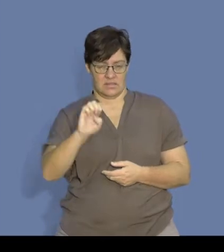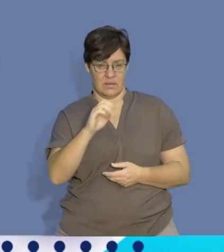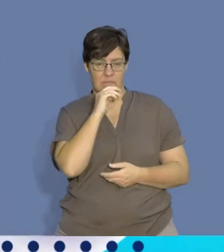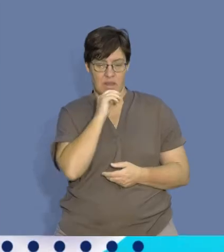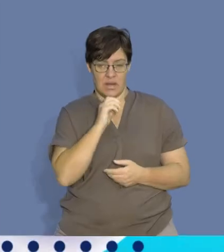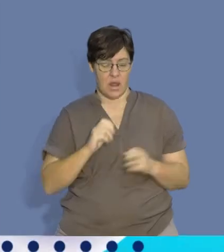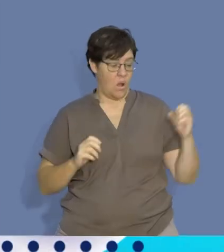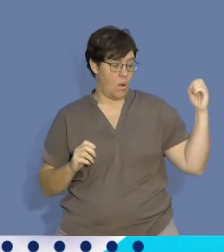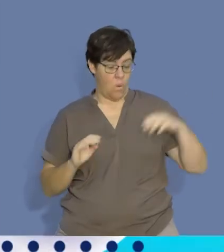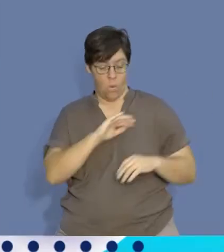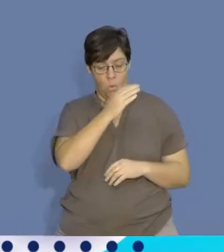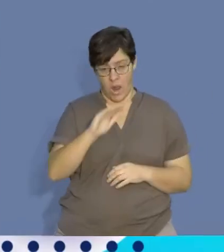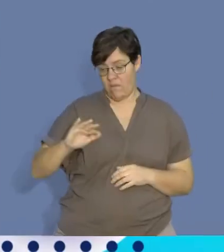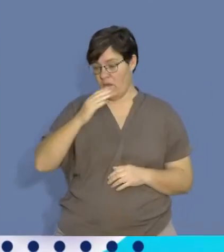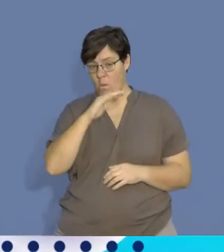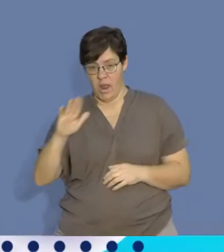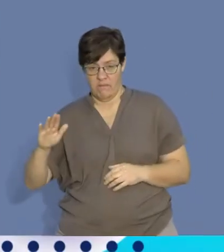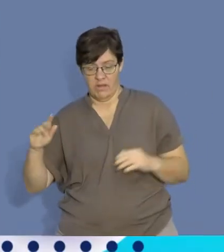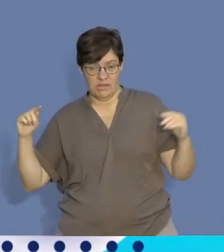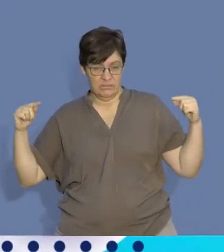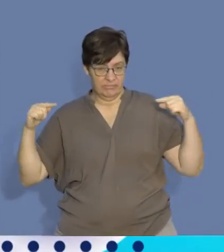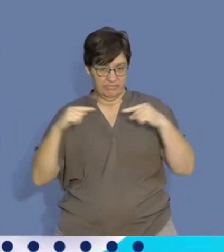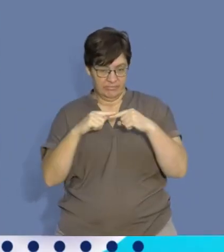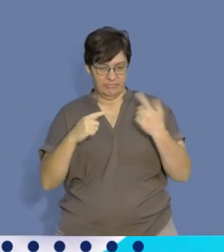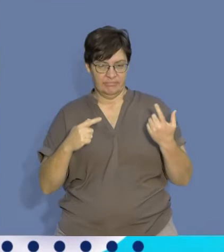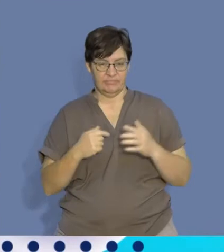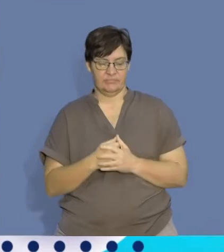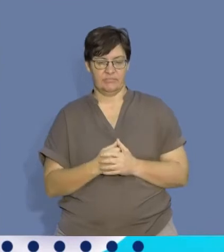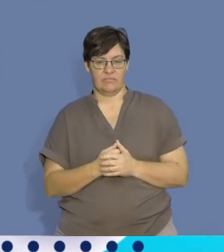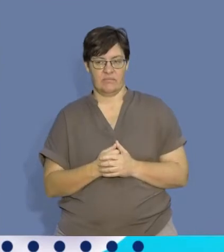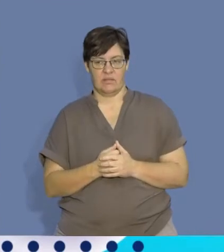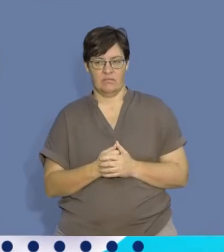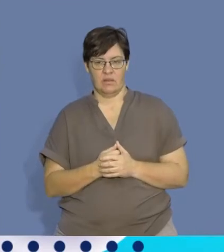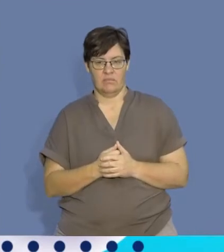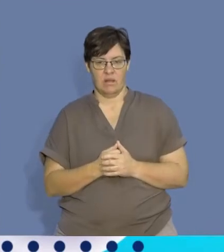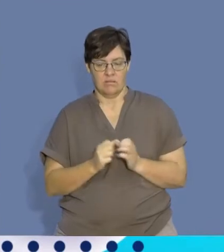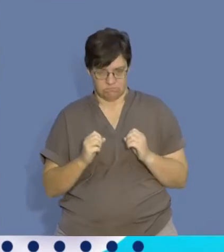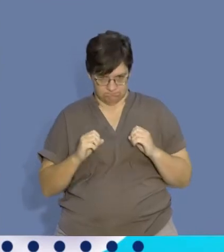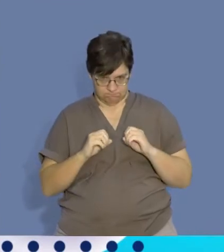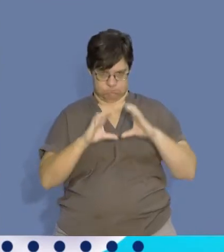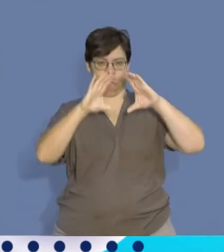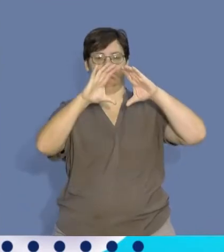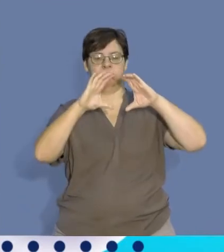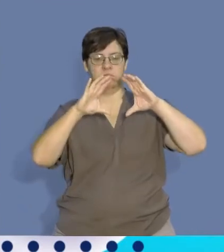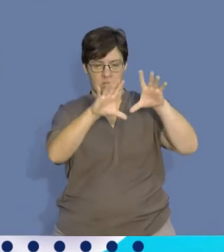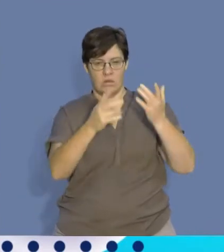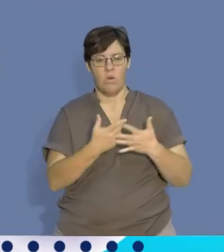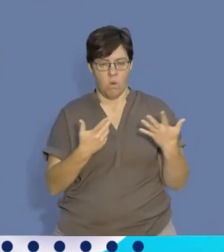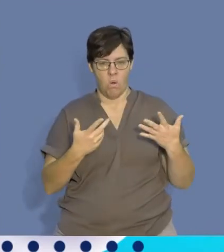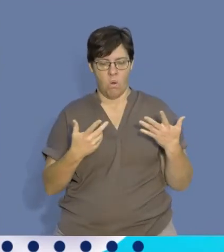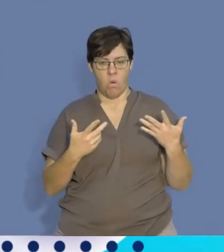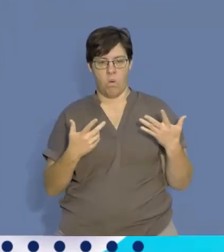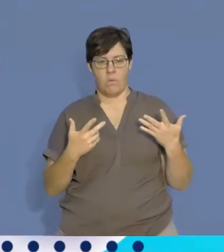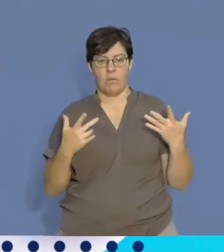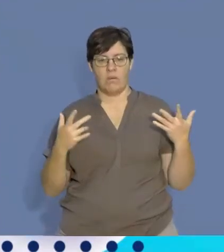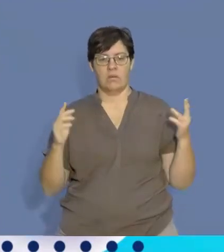meet, and either they have constructive interference, so they make each other bigger, or they have destructive